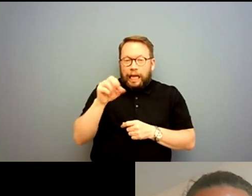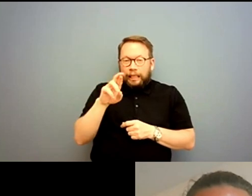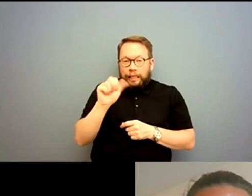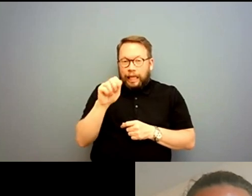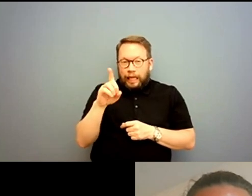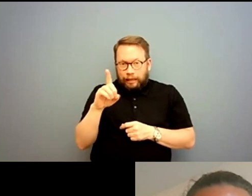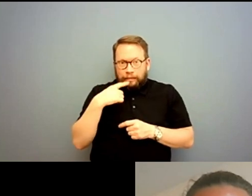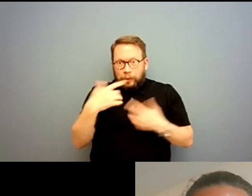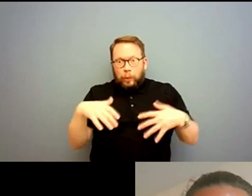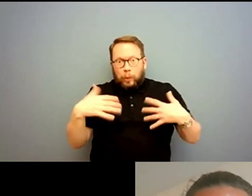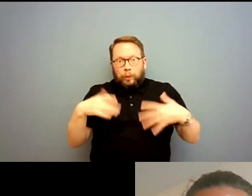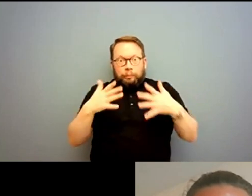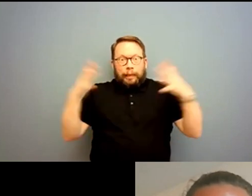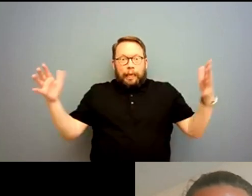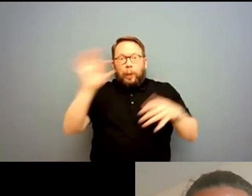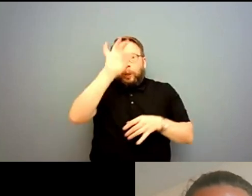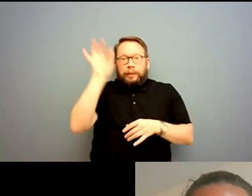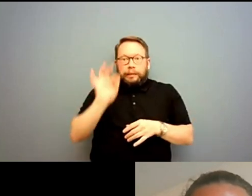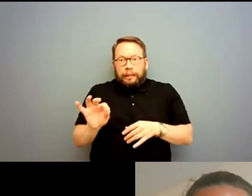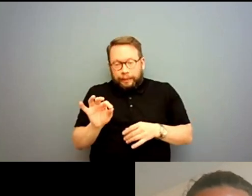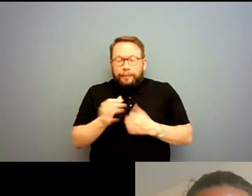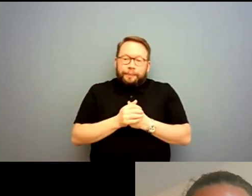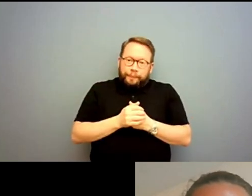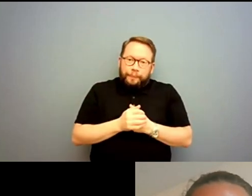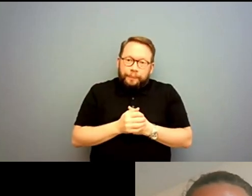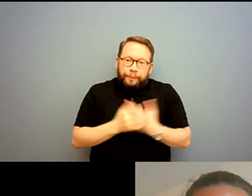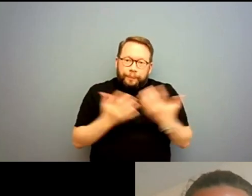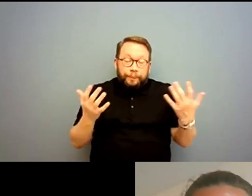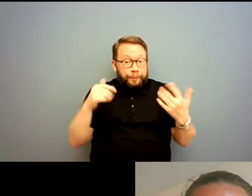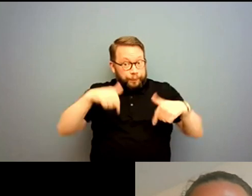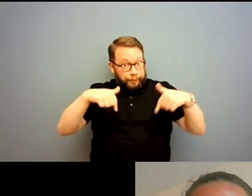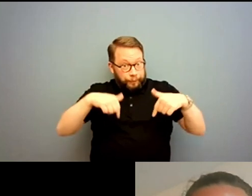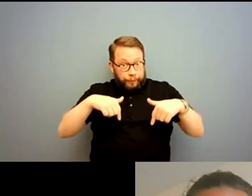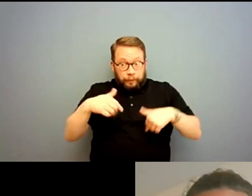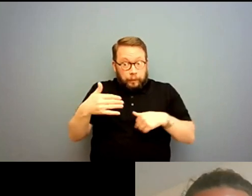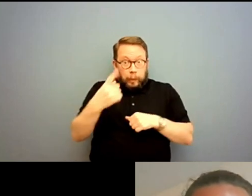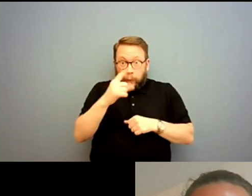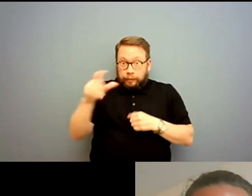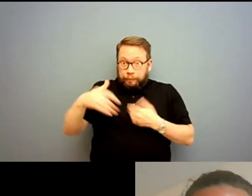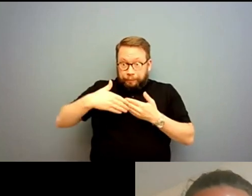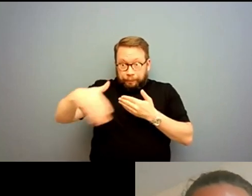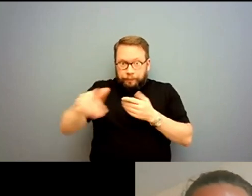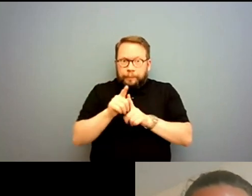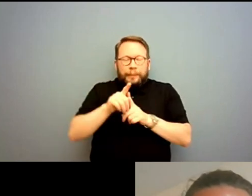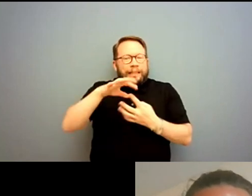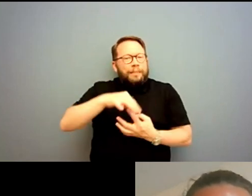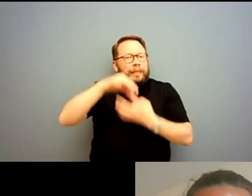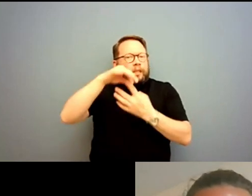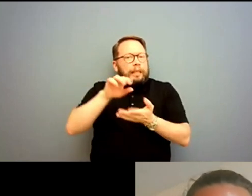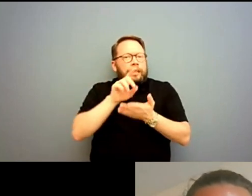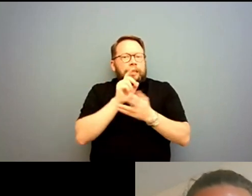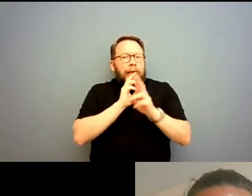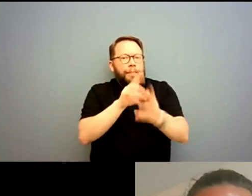special rapporteurs are meeting this week. There's 44 thematic special rapporteurs and then